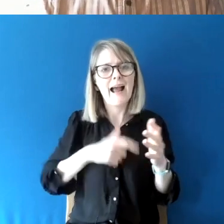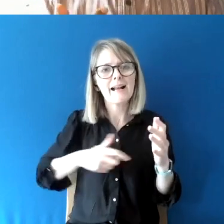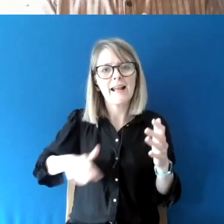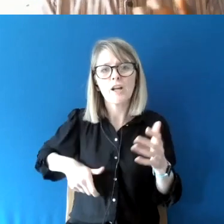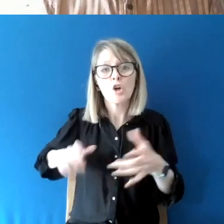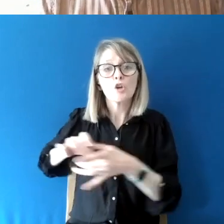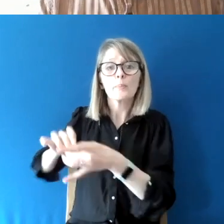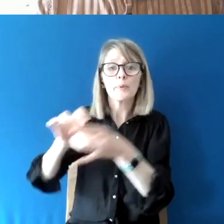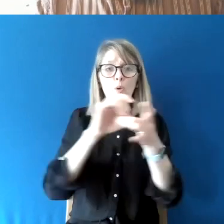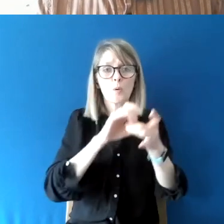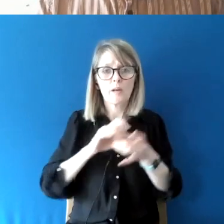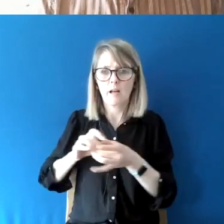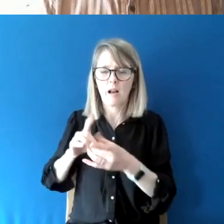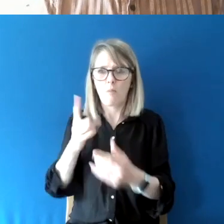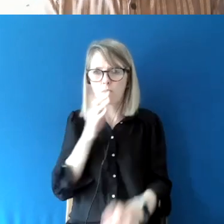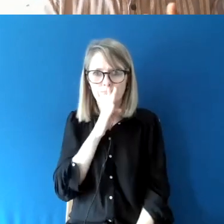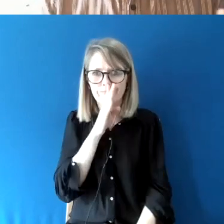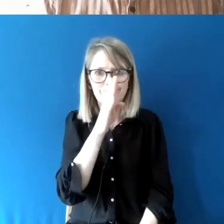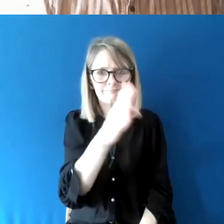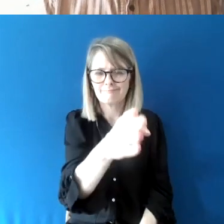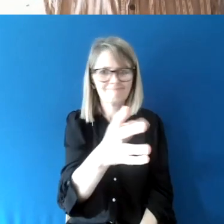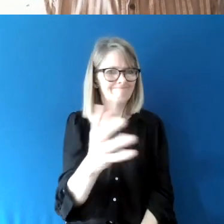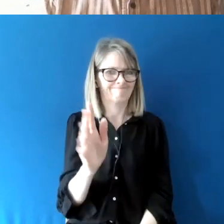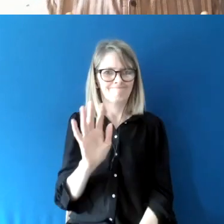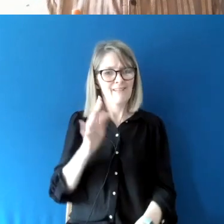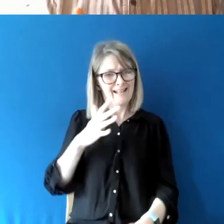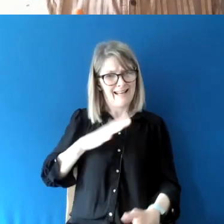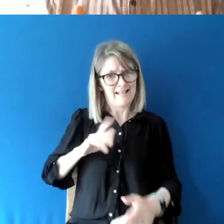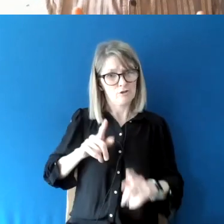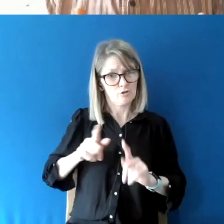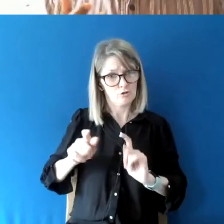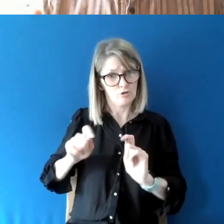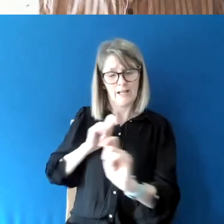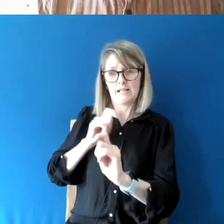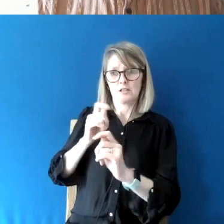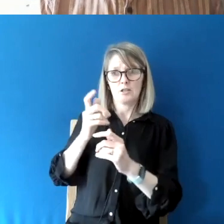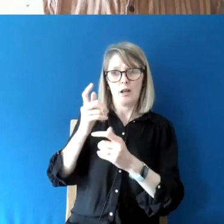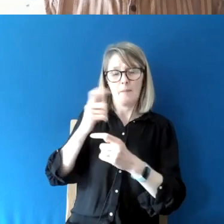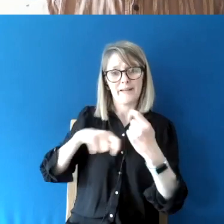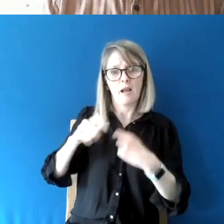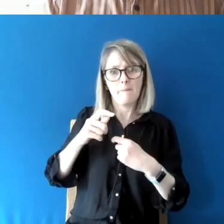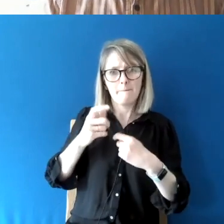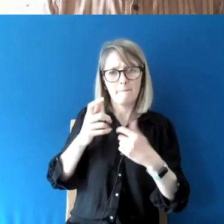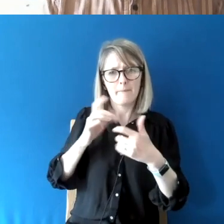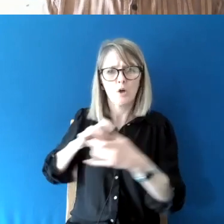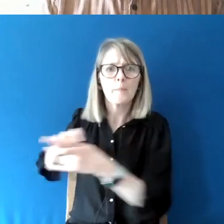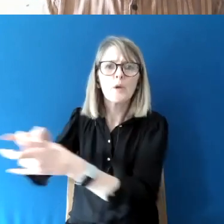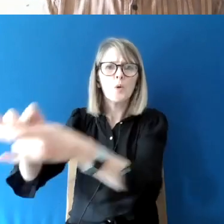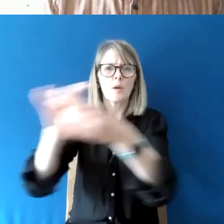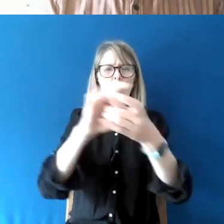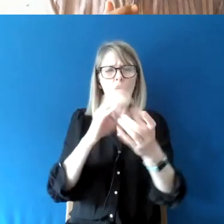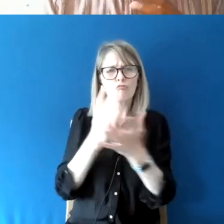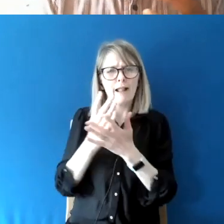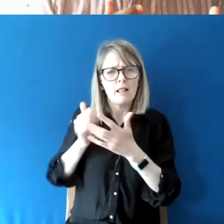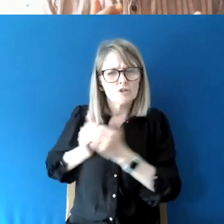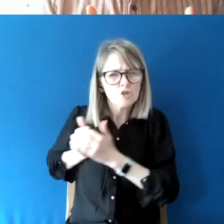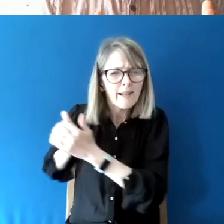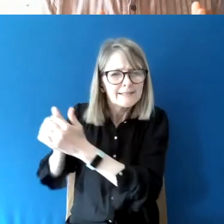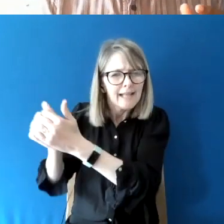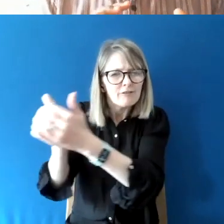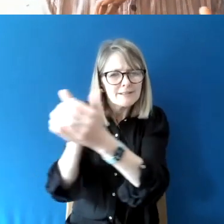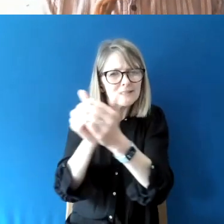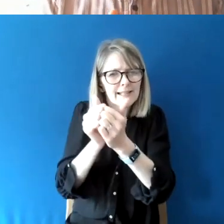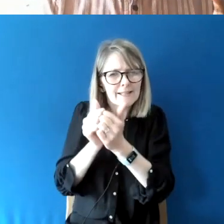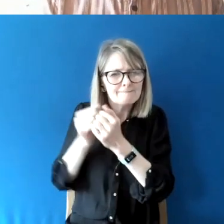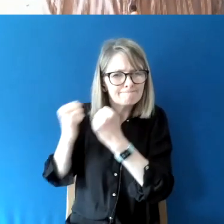be a real communion, a real solidarity. My thinking is that we are still